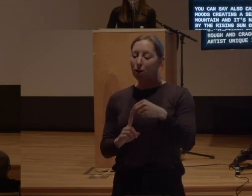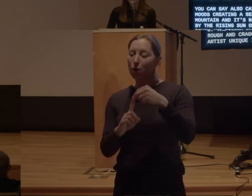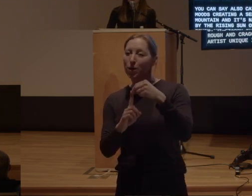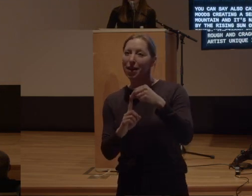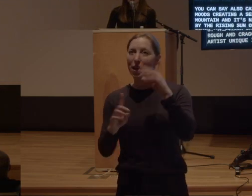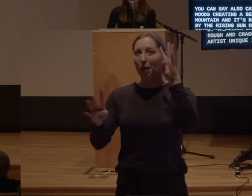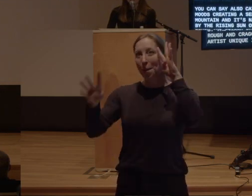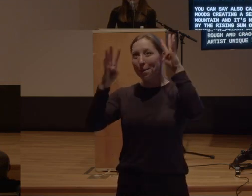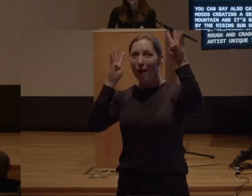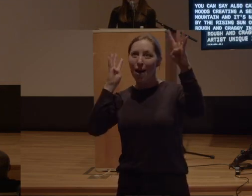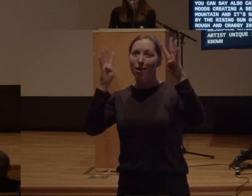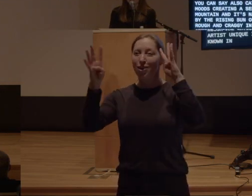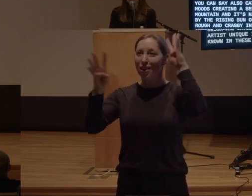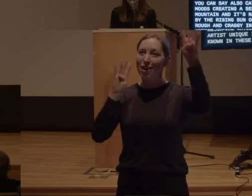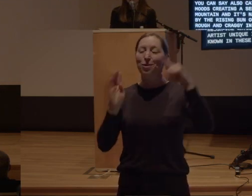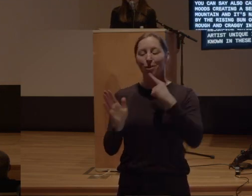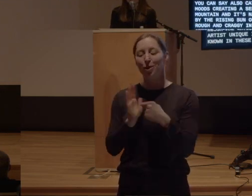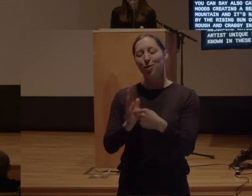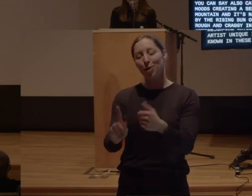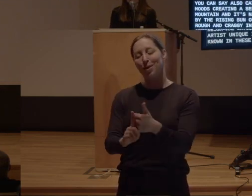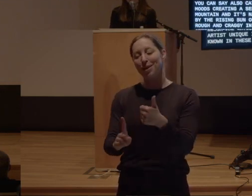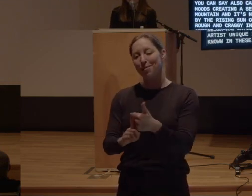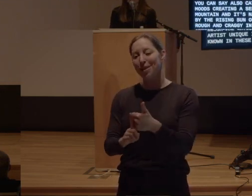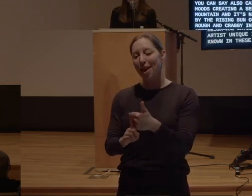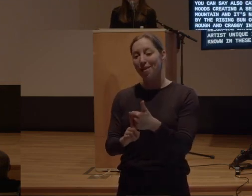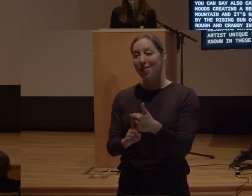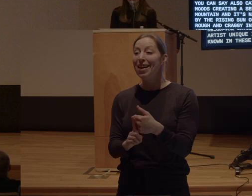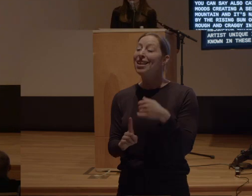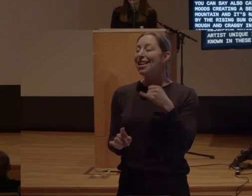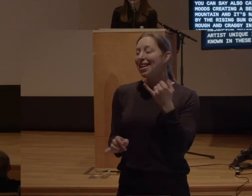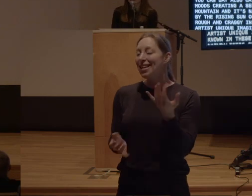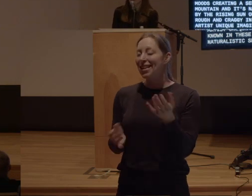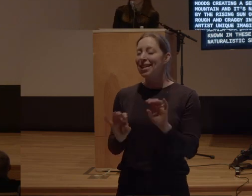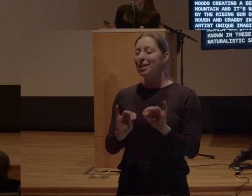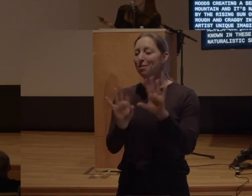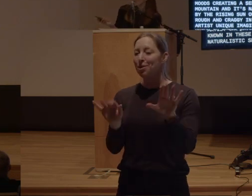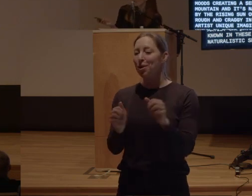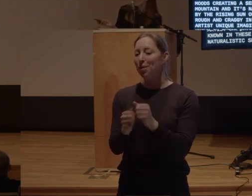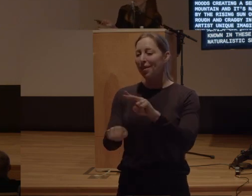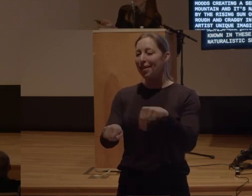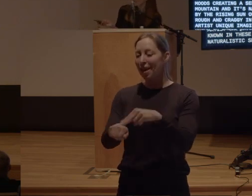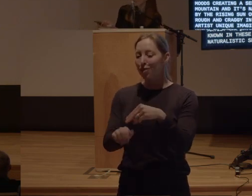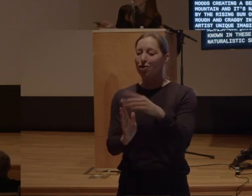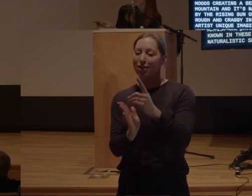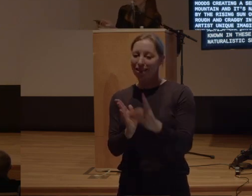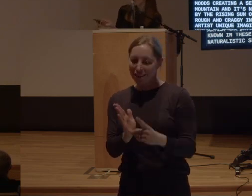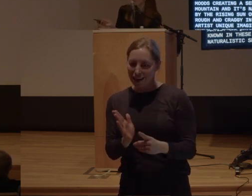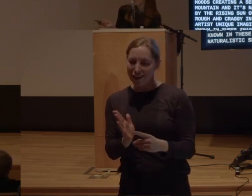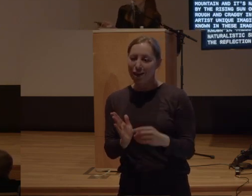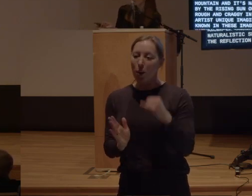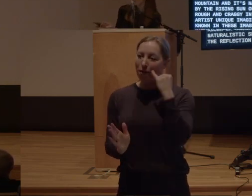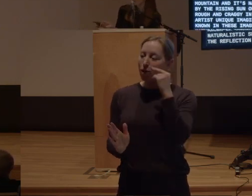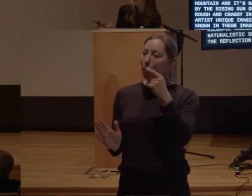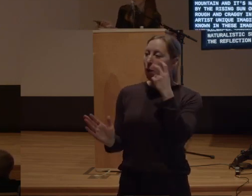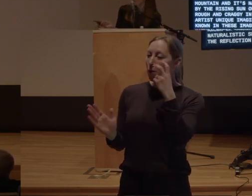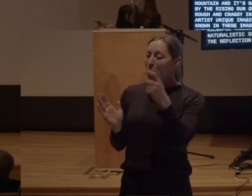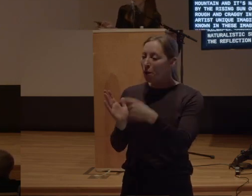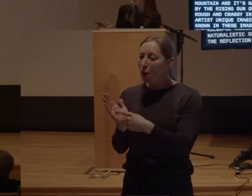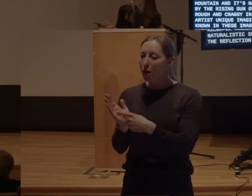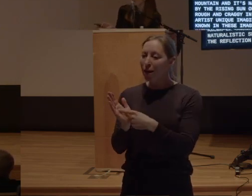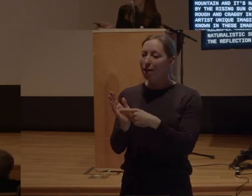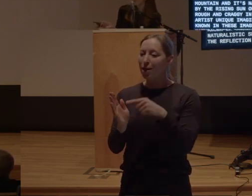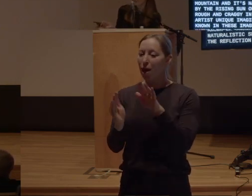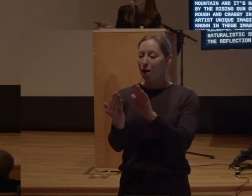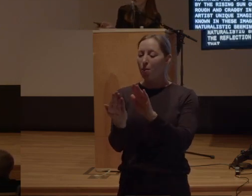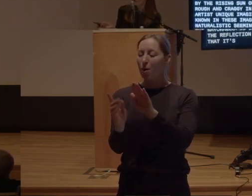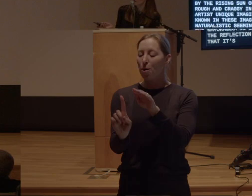makes itself known in these images, even in the most naturalistic seeming designs. So if you look at the reflection of Fuji in this image, you can see